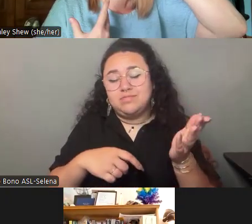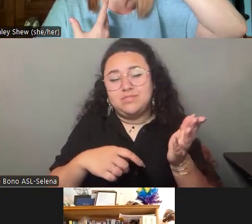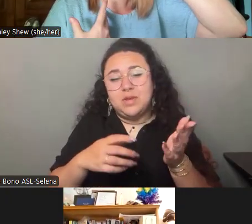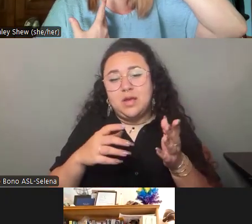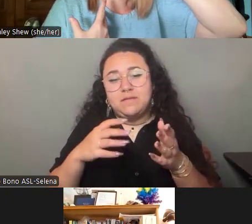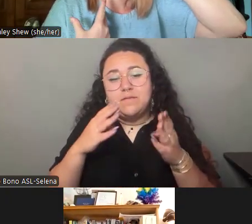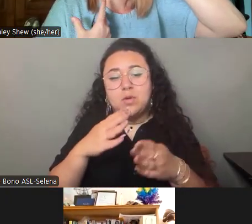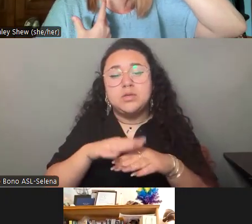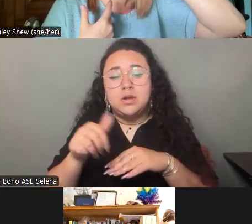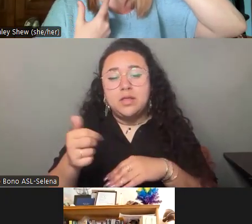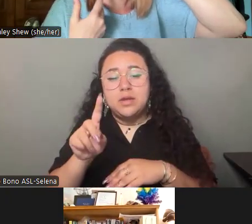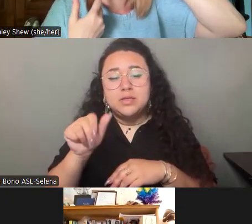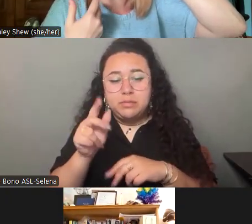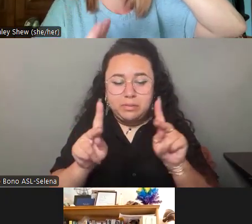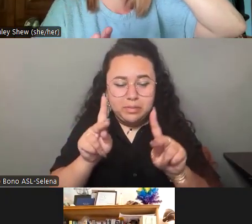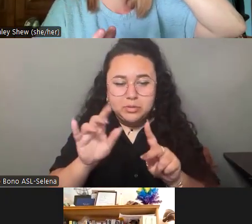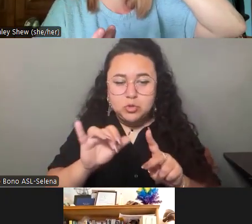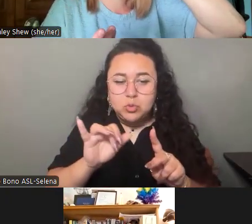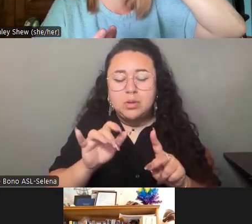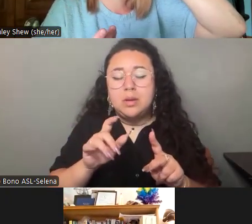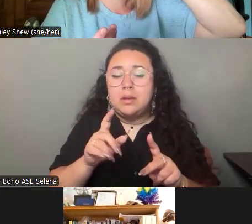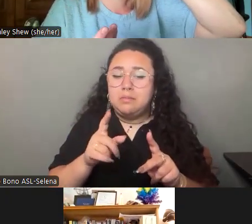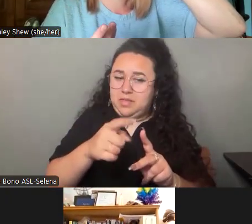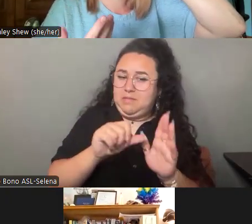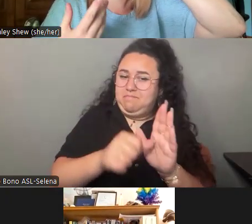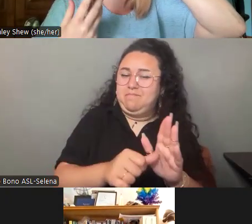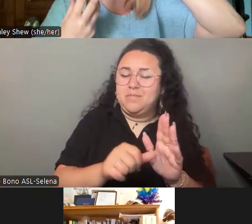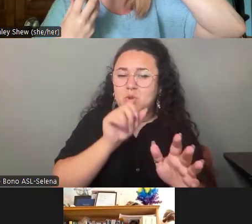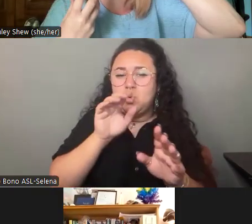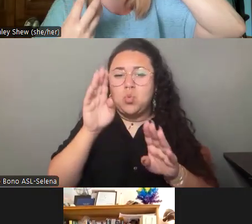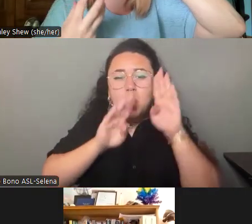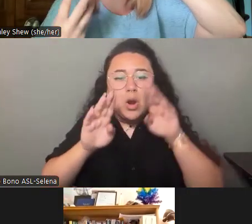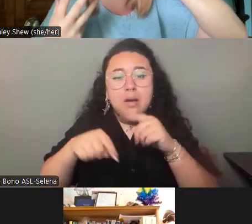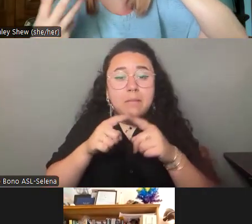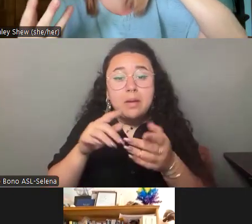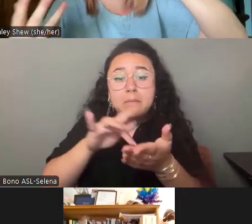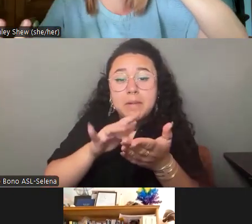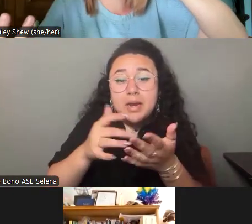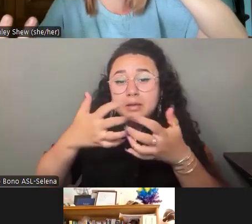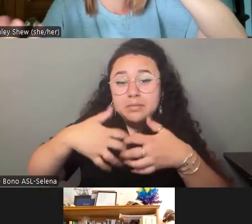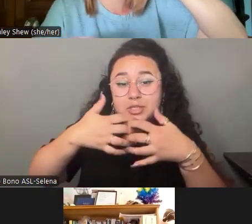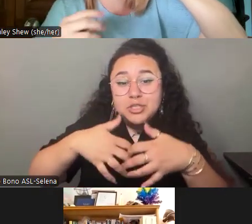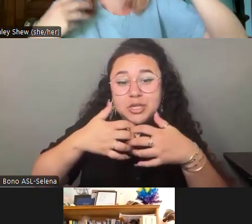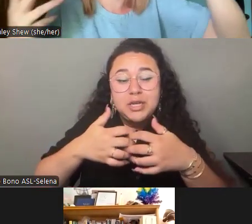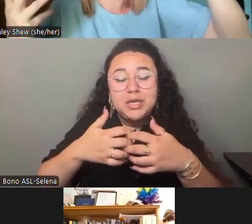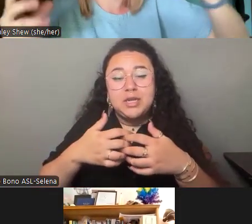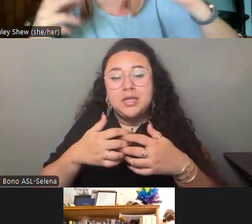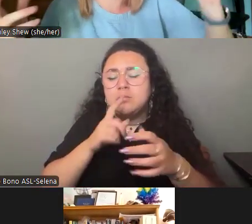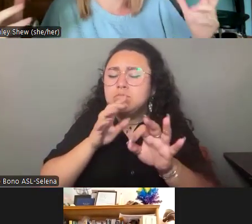um, for so many medical devices they are so important to our lives,